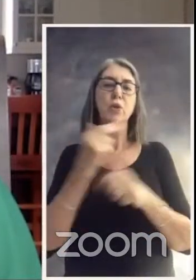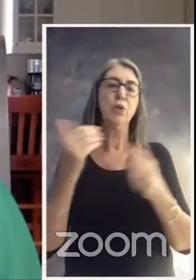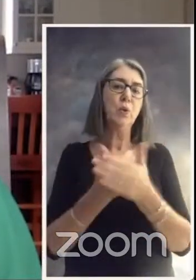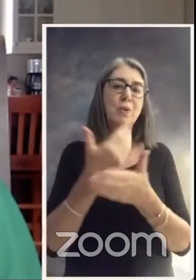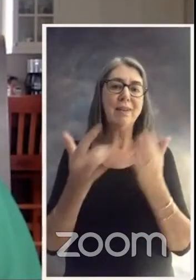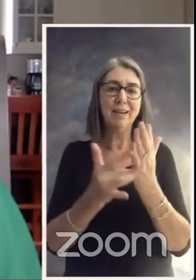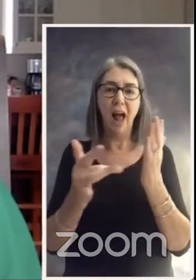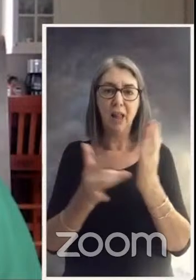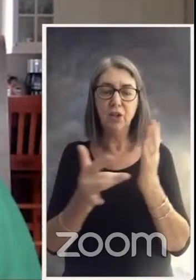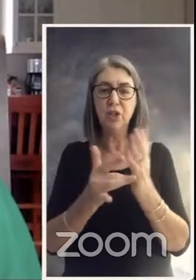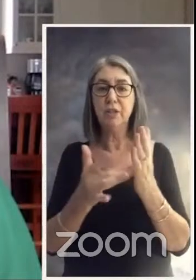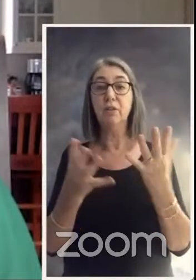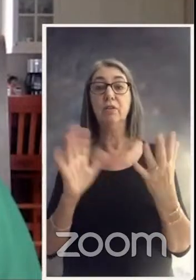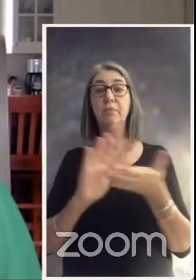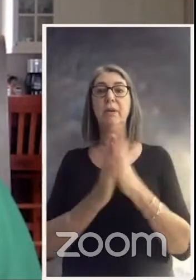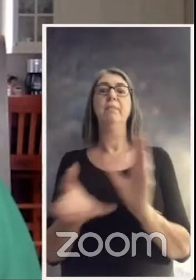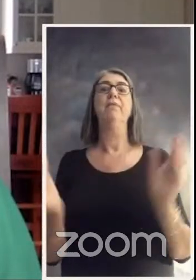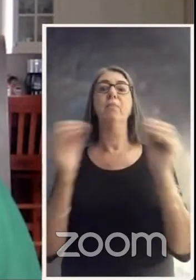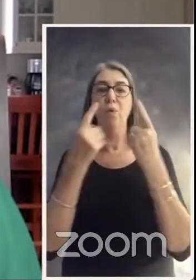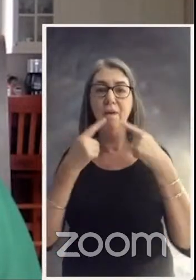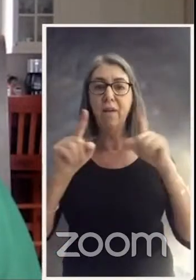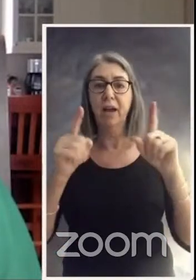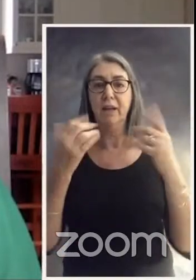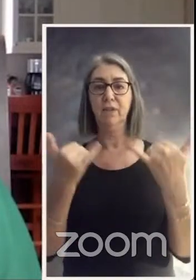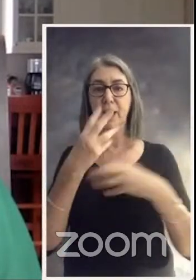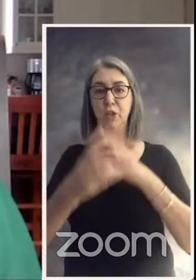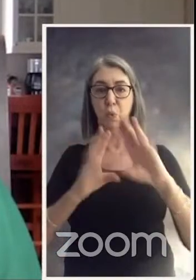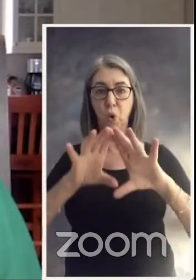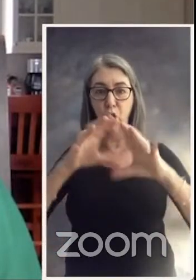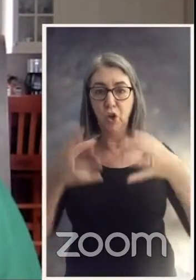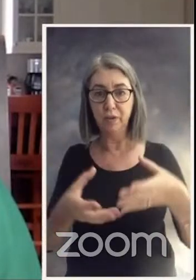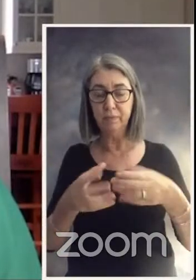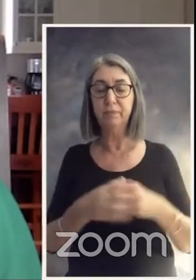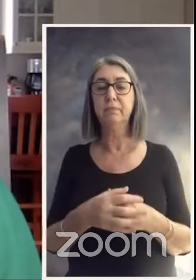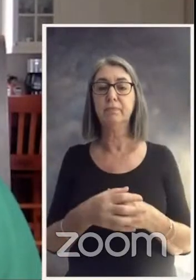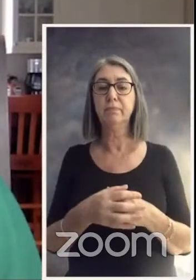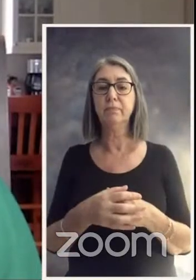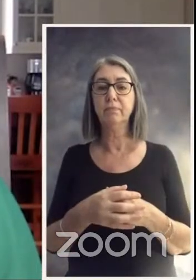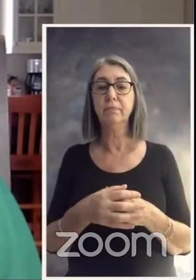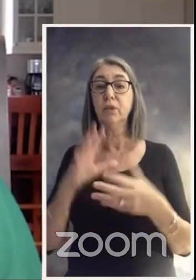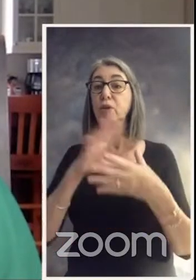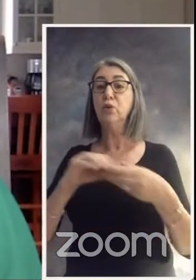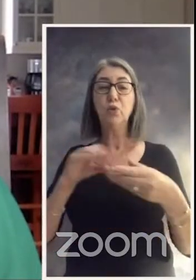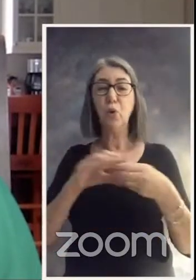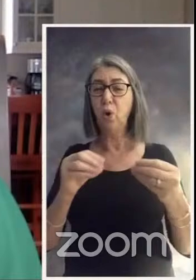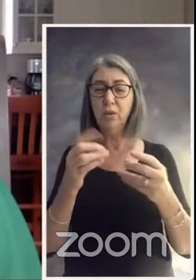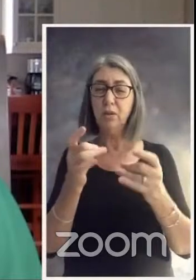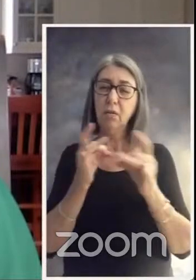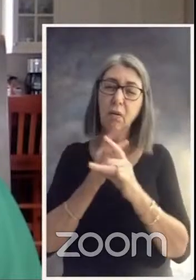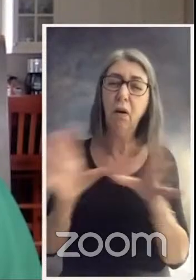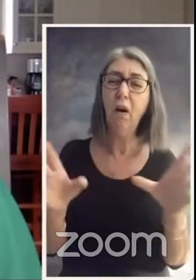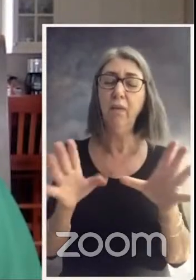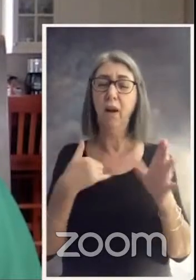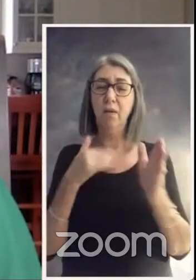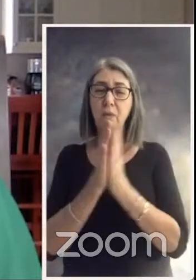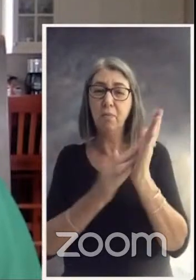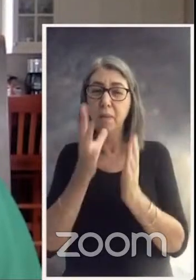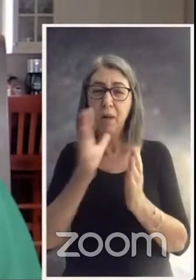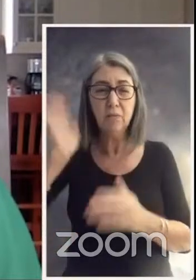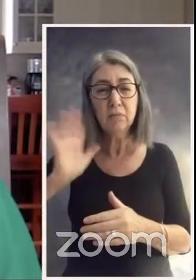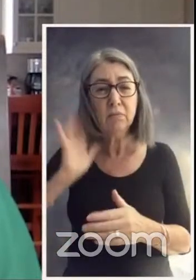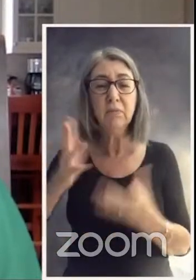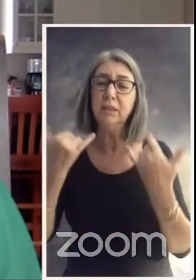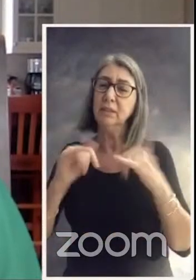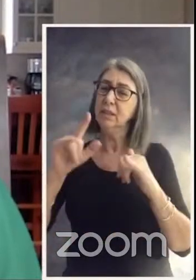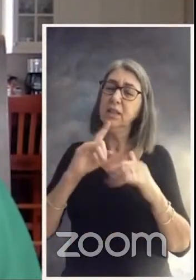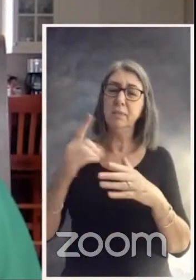new technologies to be even more effective in today's world. The stories that horrified and motivated my mother still